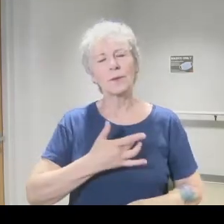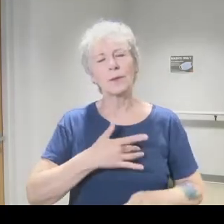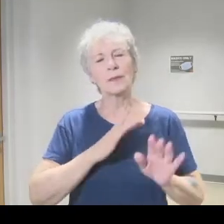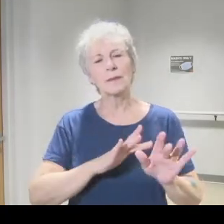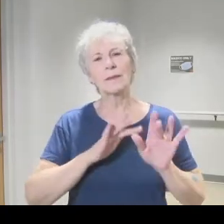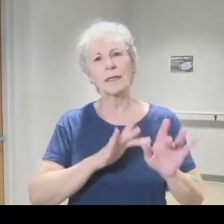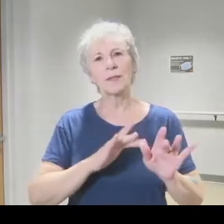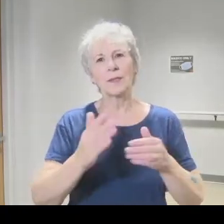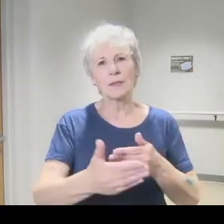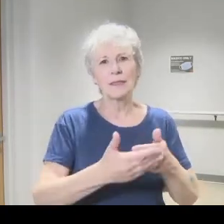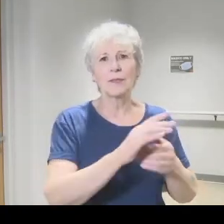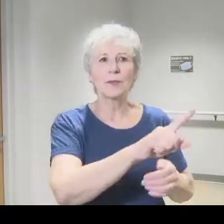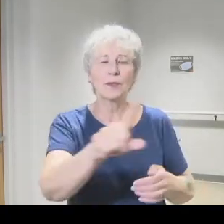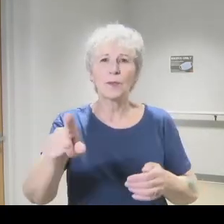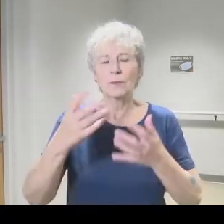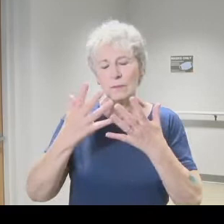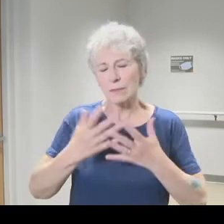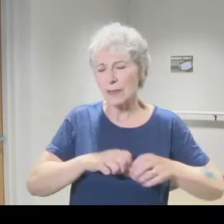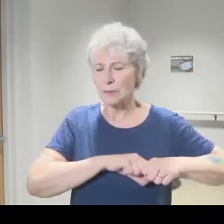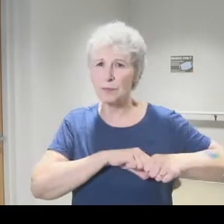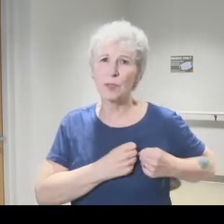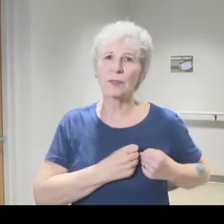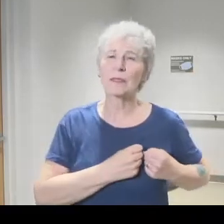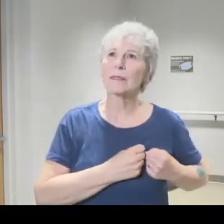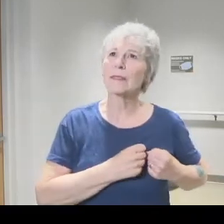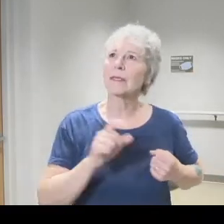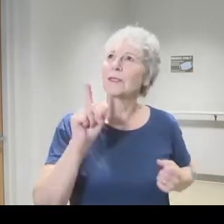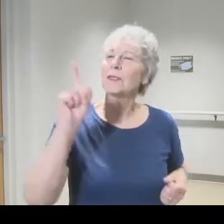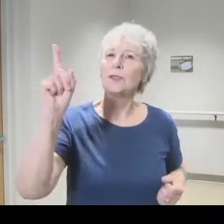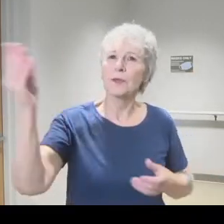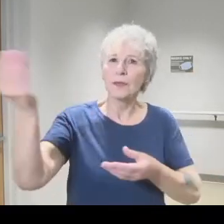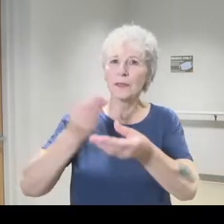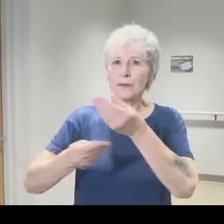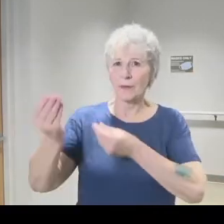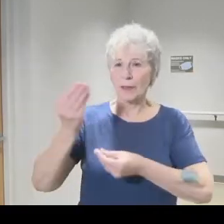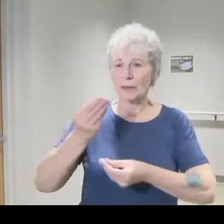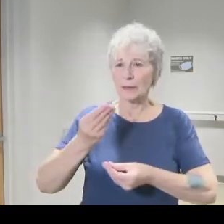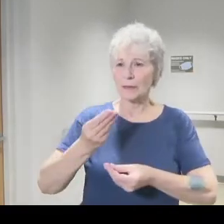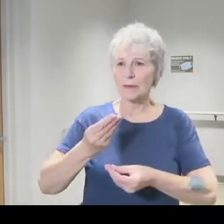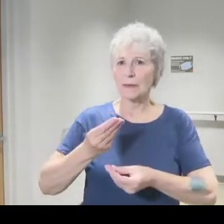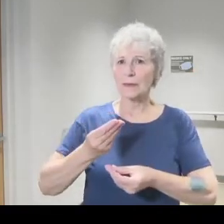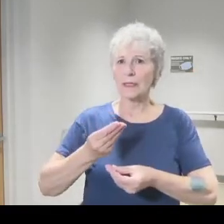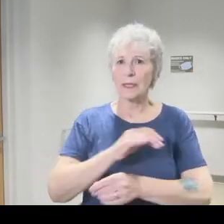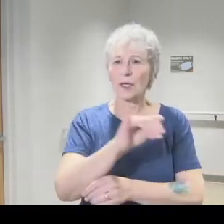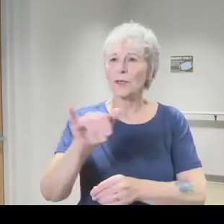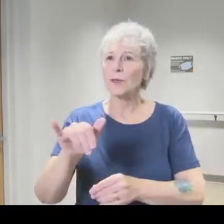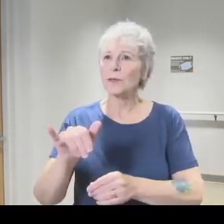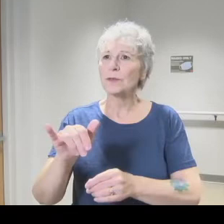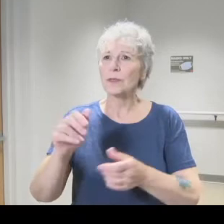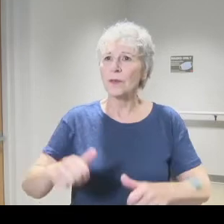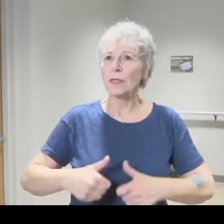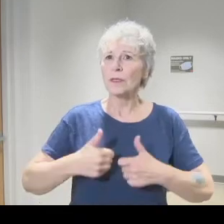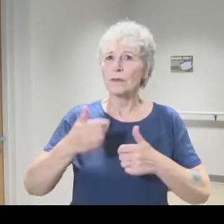to those who are broken. And it's that one who reminds us that those who dwell in the shelter of the